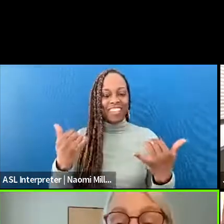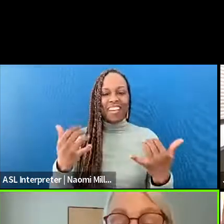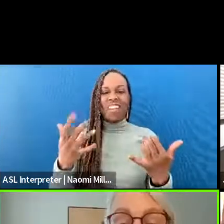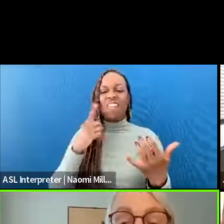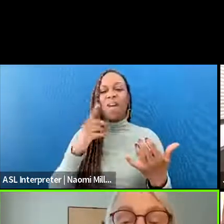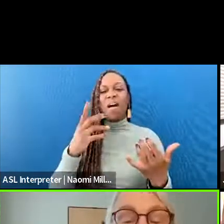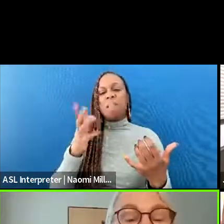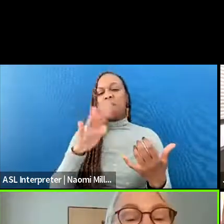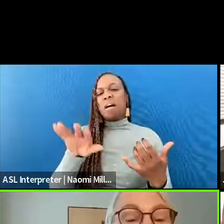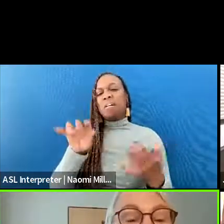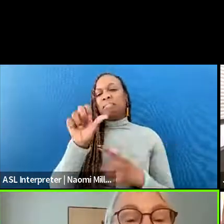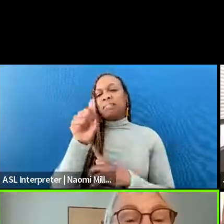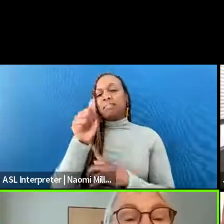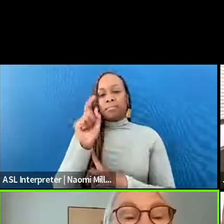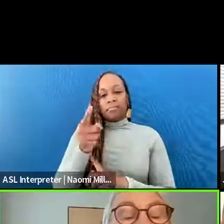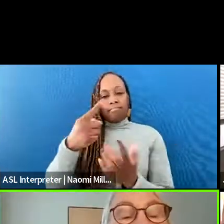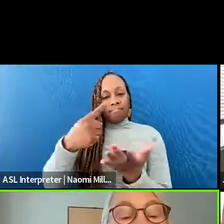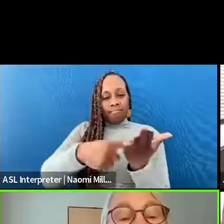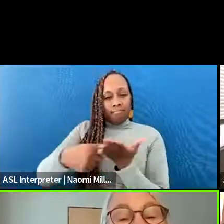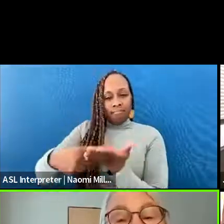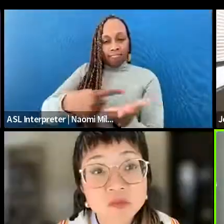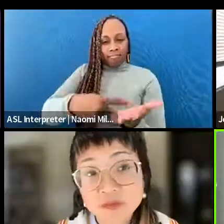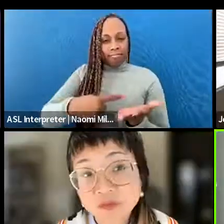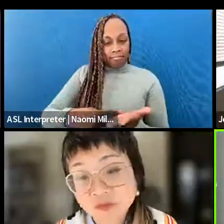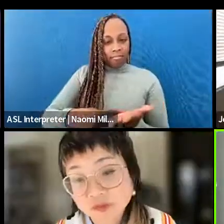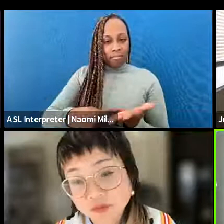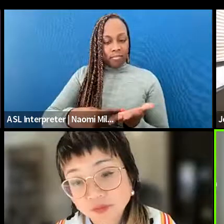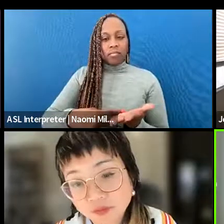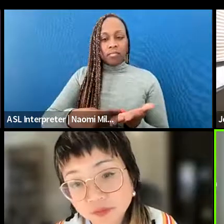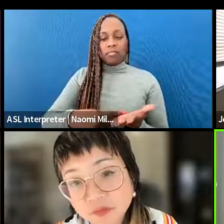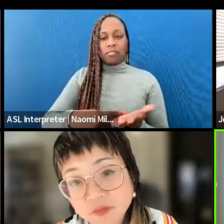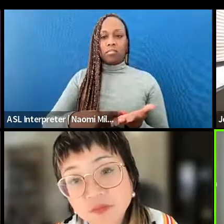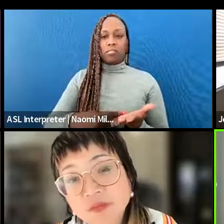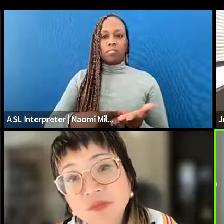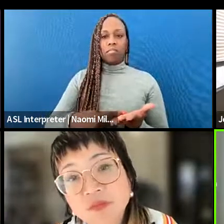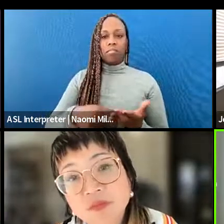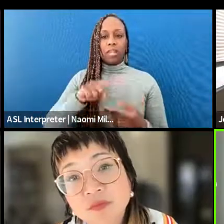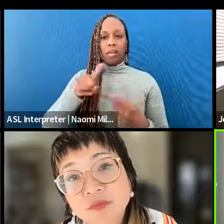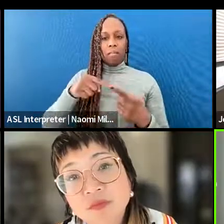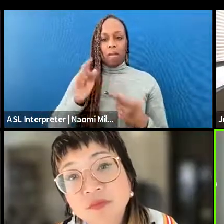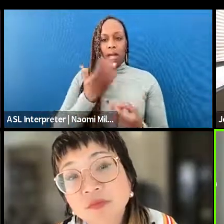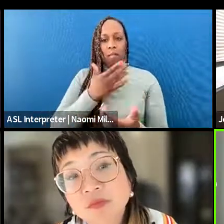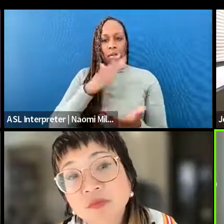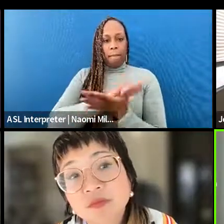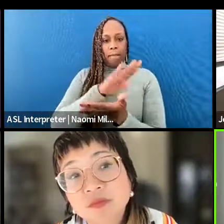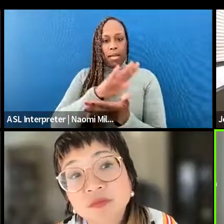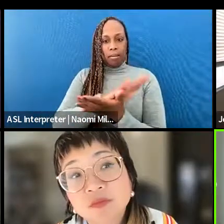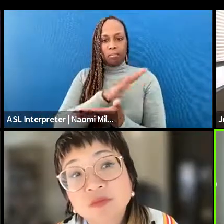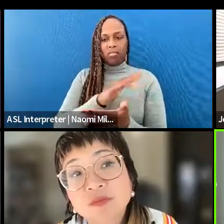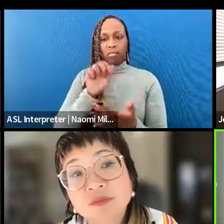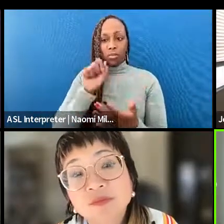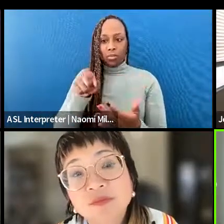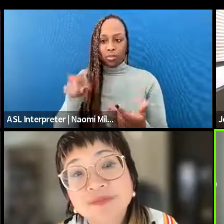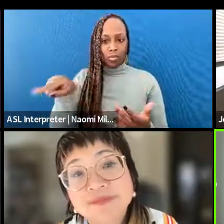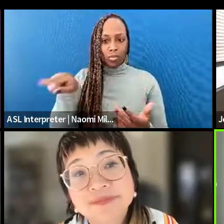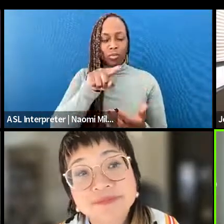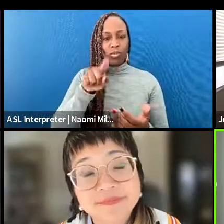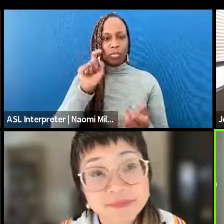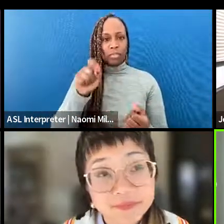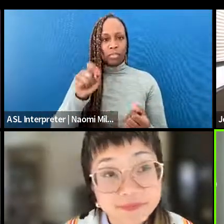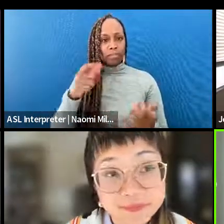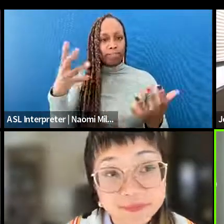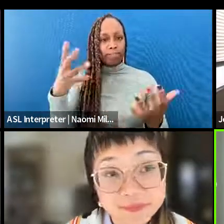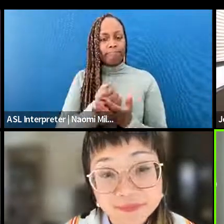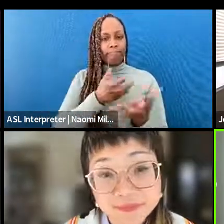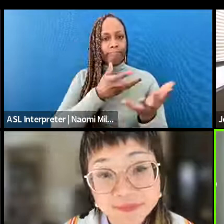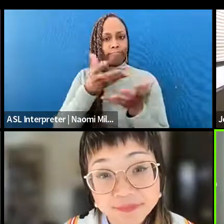a 10-minute discussion of our papers, where you'll have the opportunity to speak with